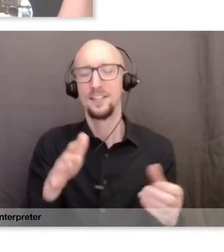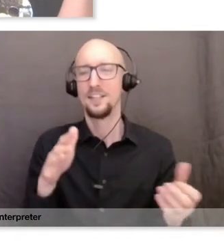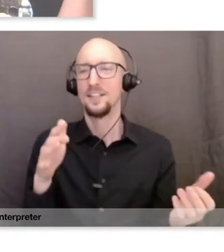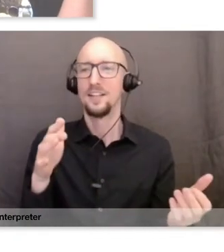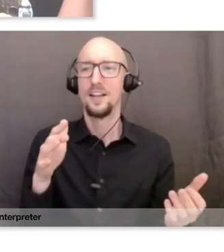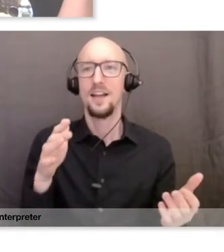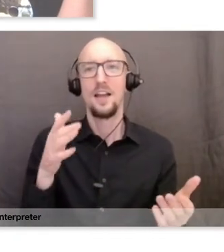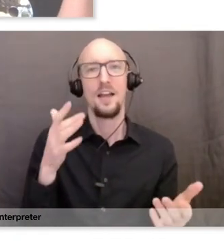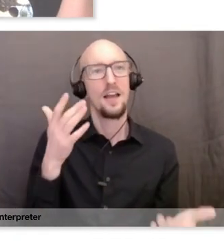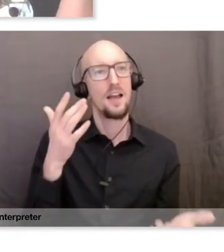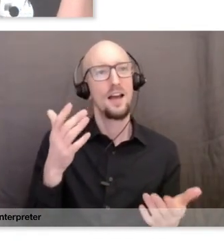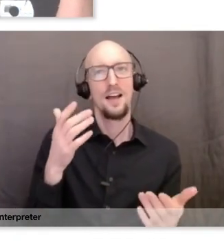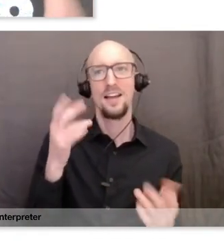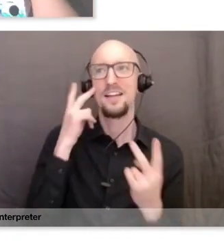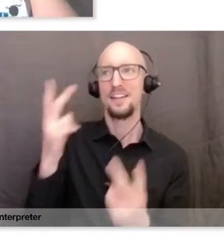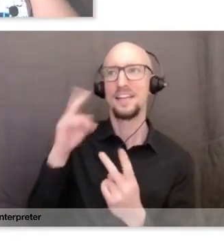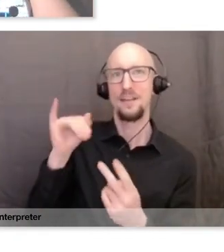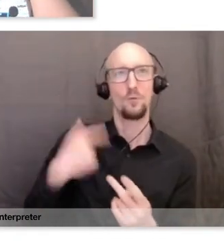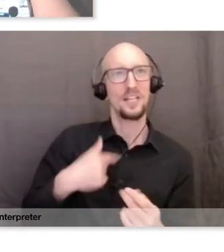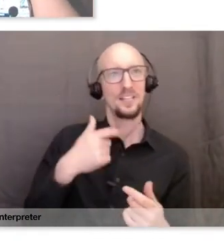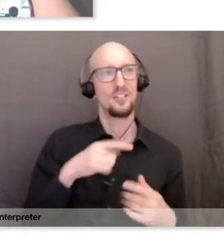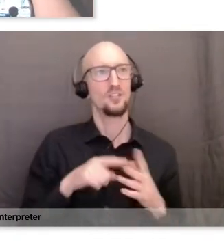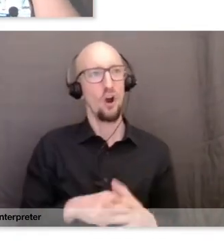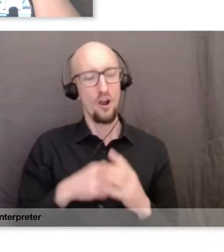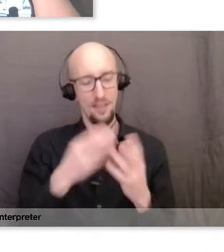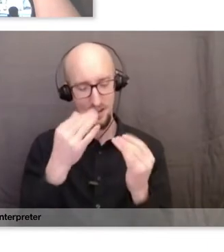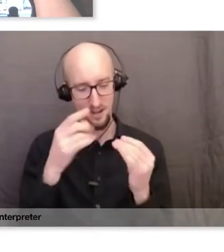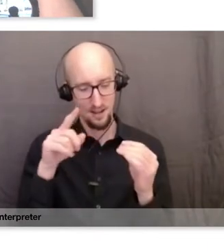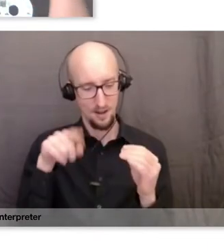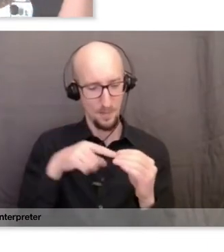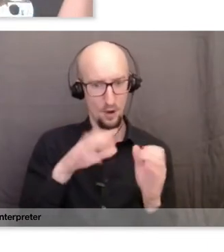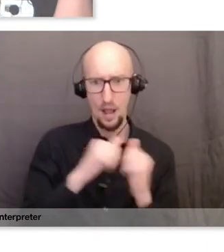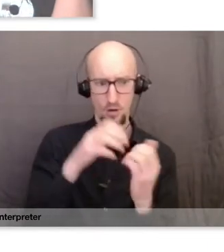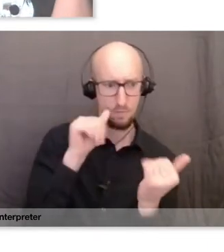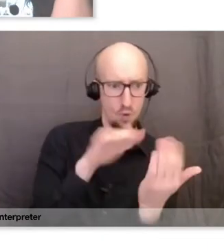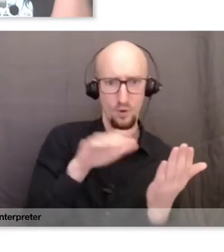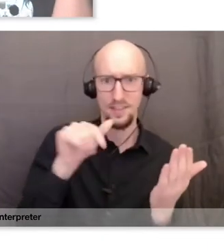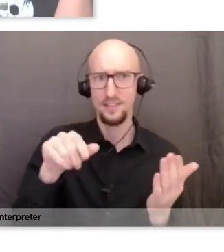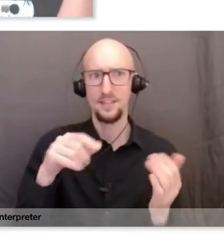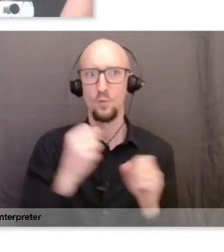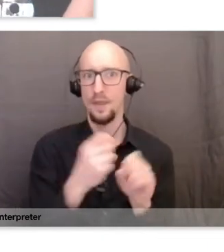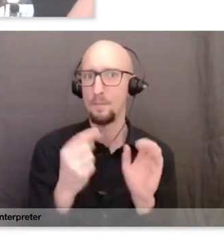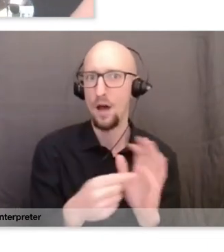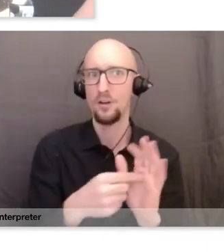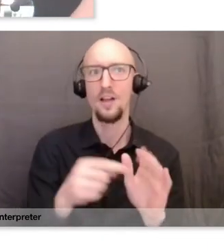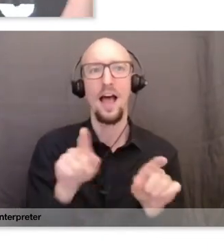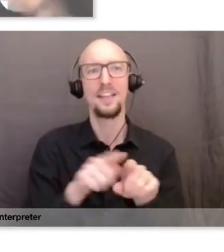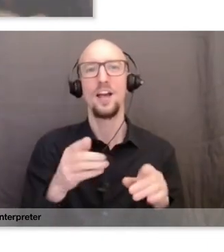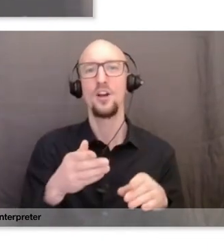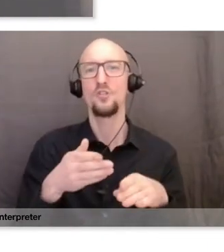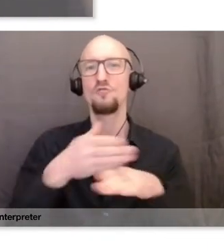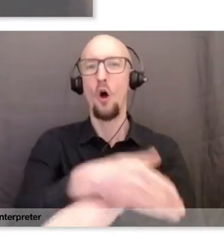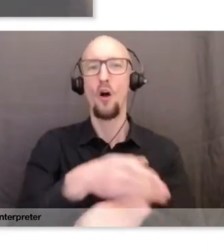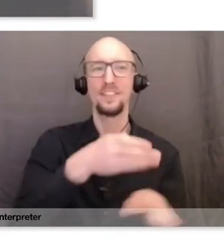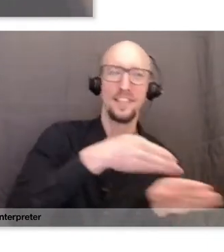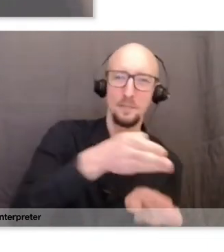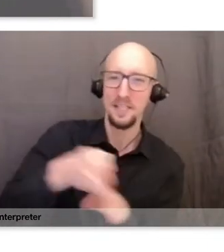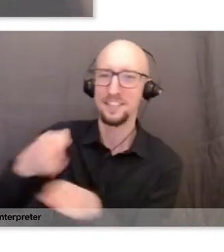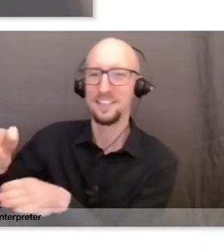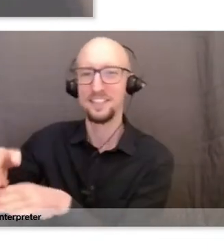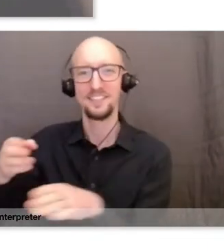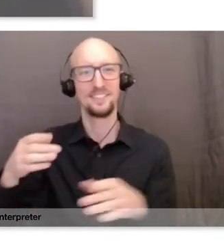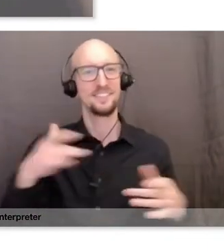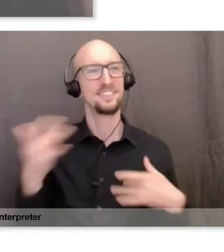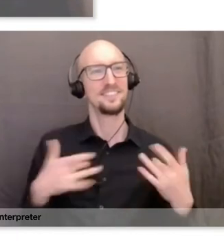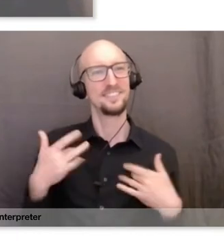this, how to approach this pandemic and modeling it as a cross-disciplinary adventure right from the beginning,